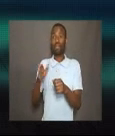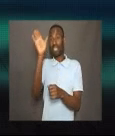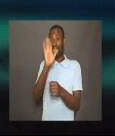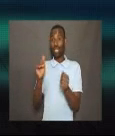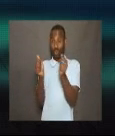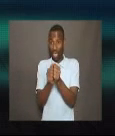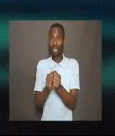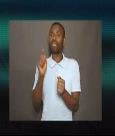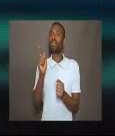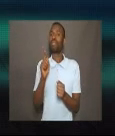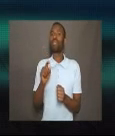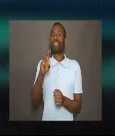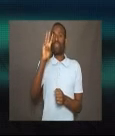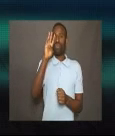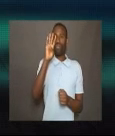gas is